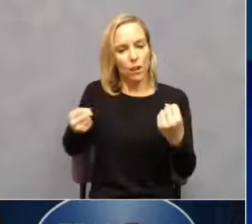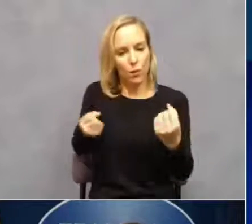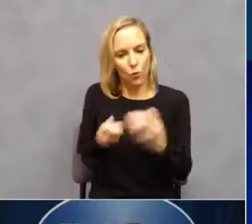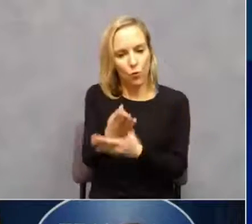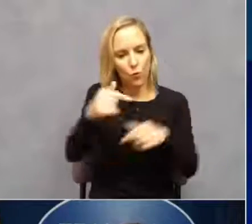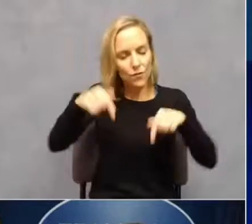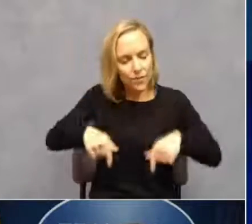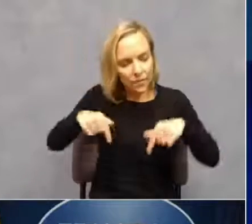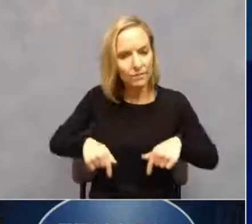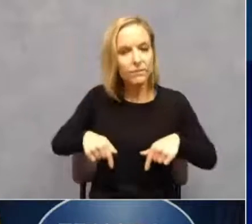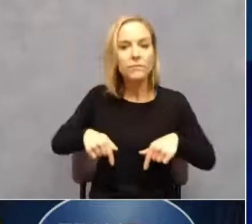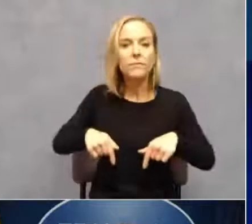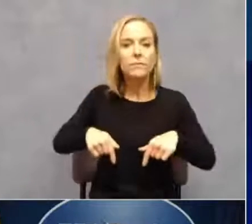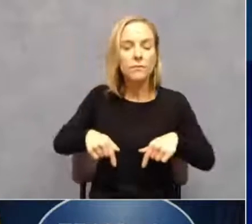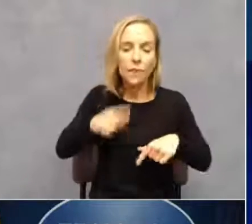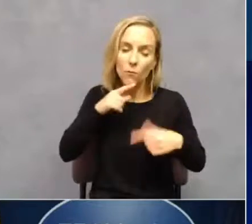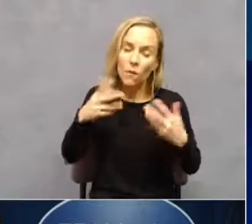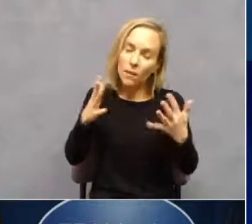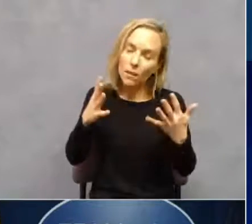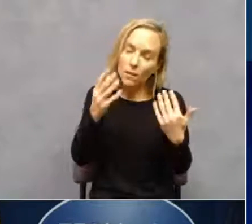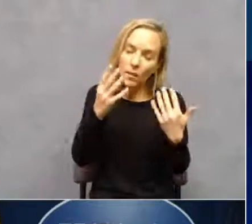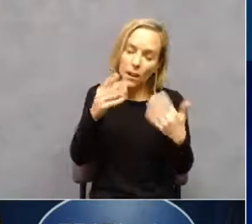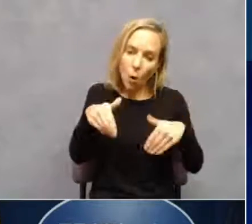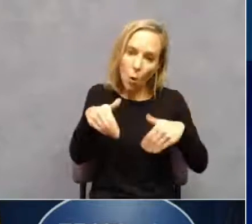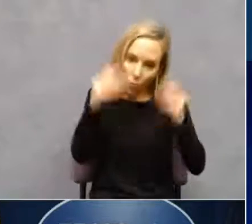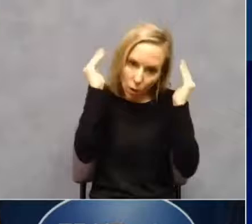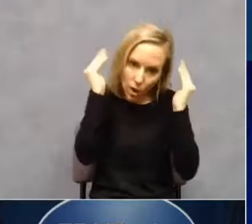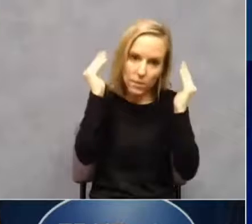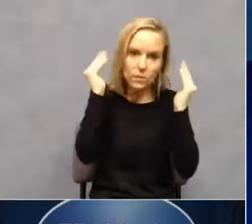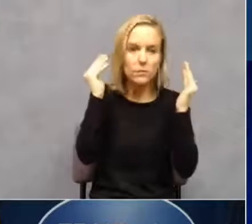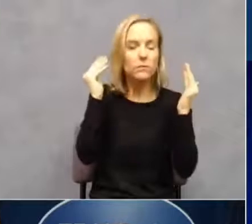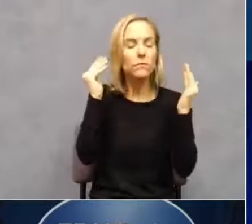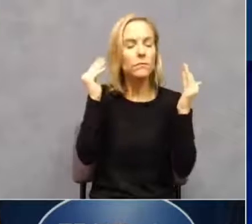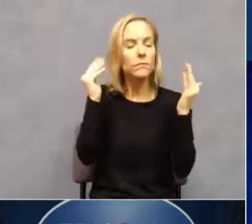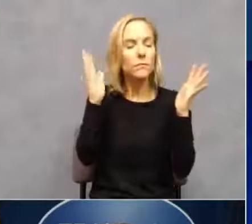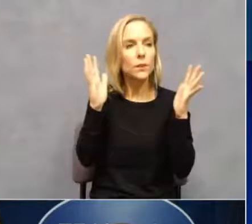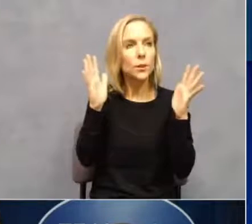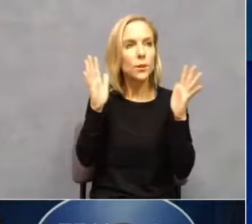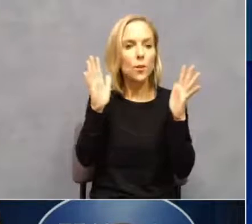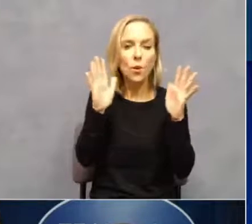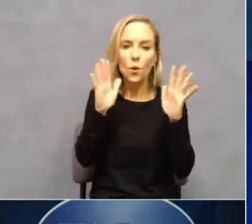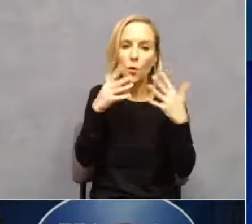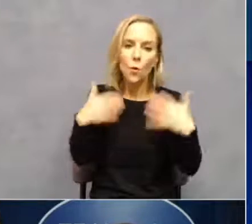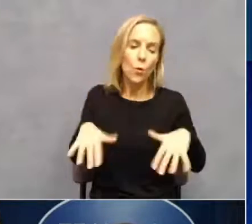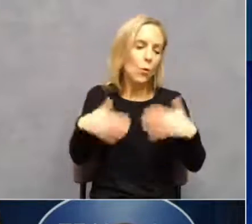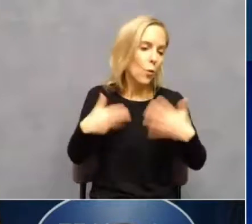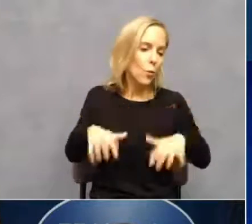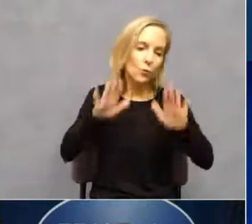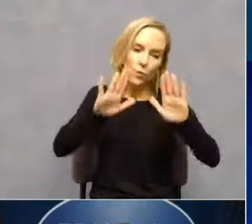It was overwhelming and just remarkable.